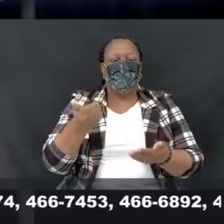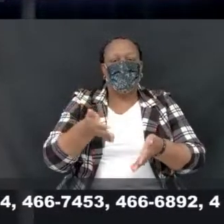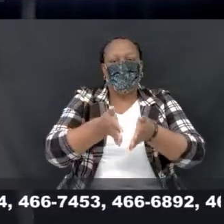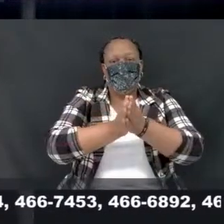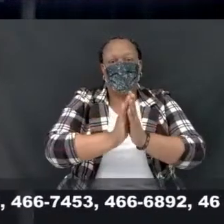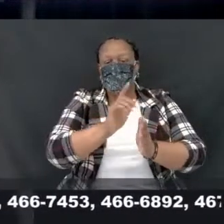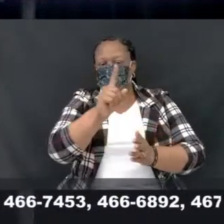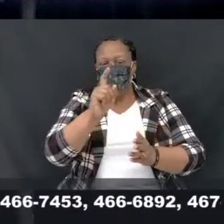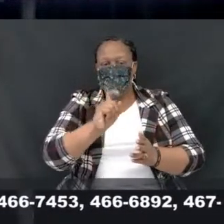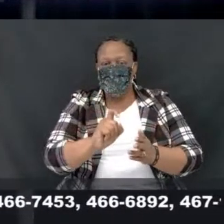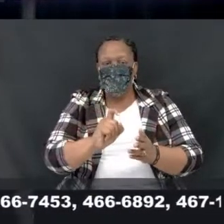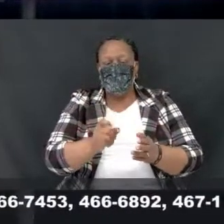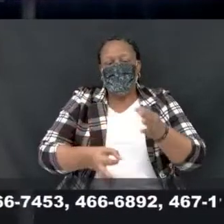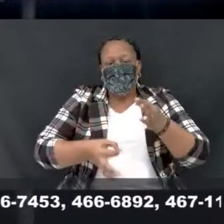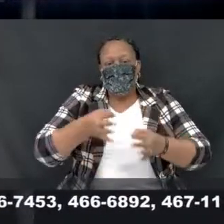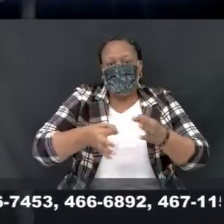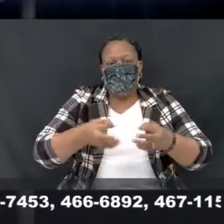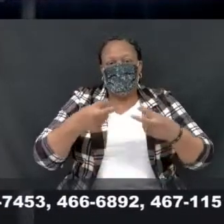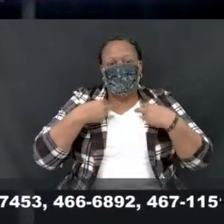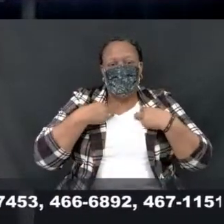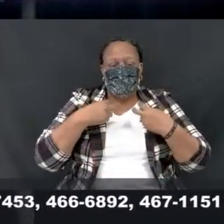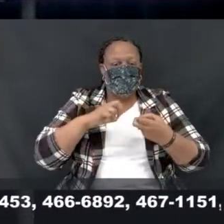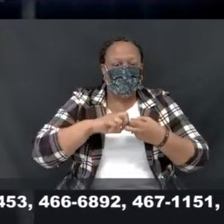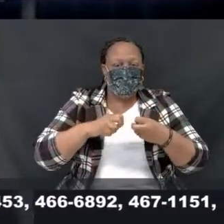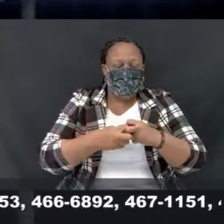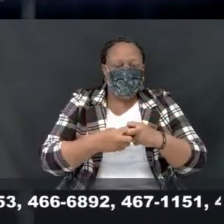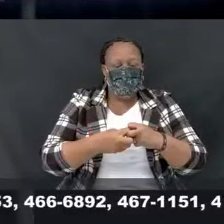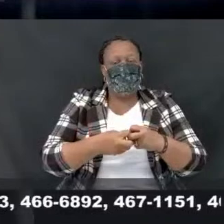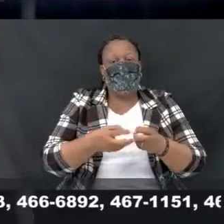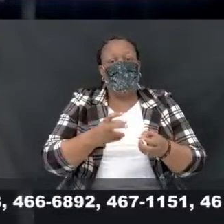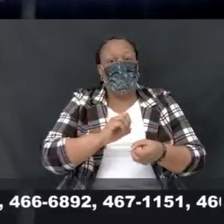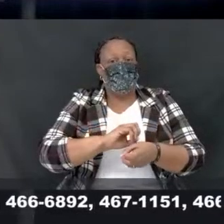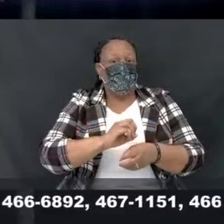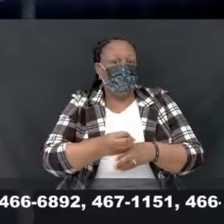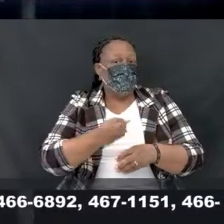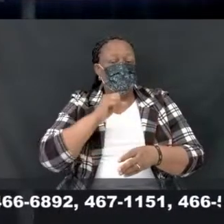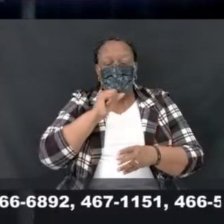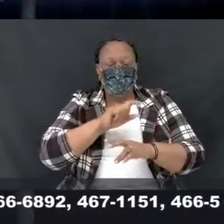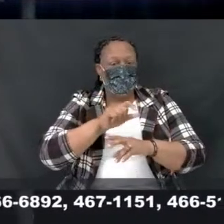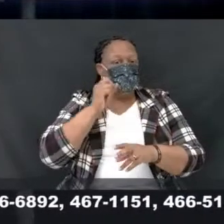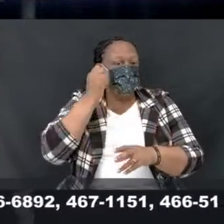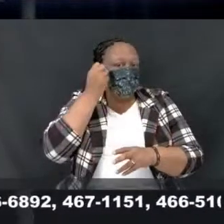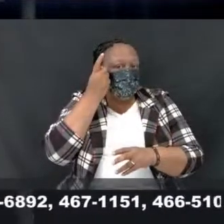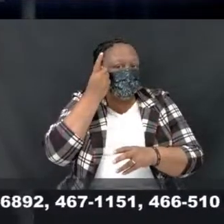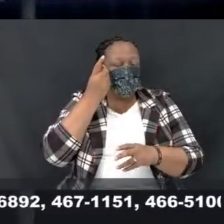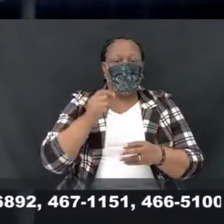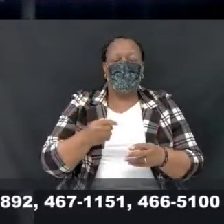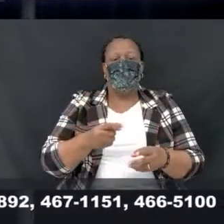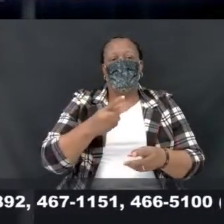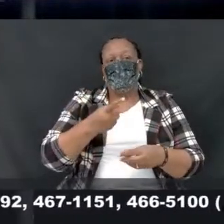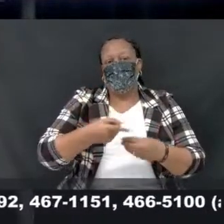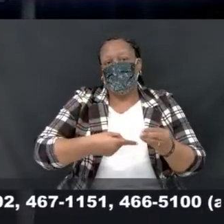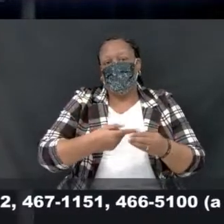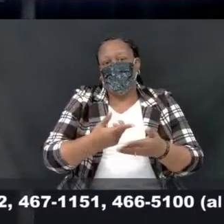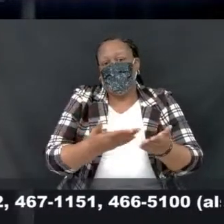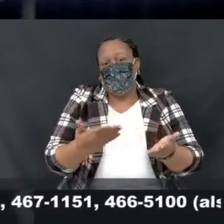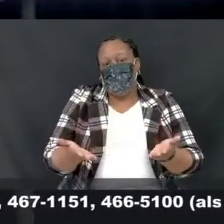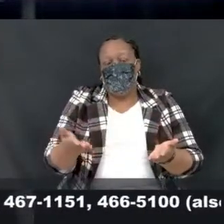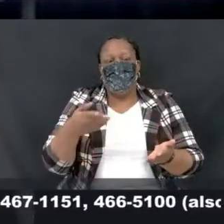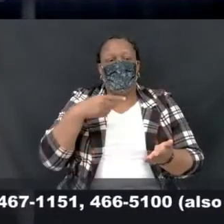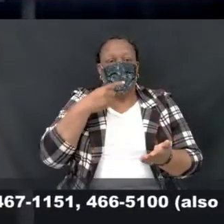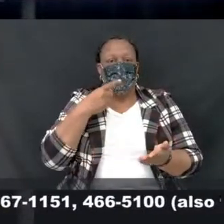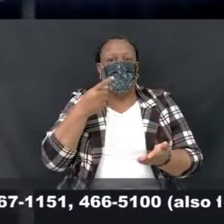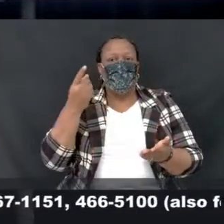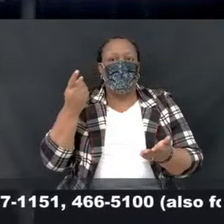clarifications on any concerns or queries you may have on any of the presentations made here today. My name is